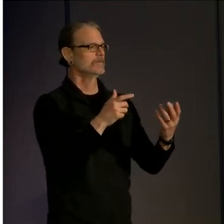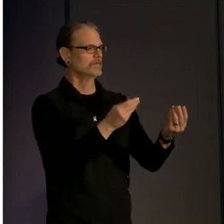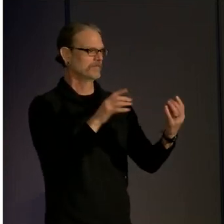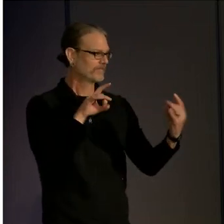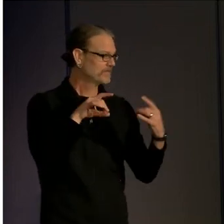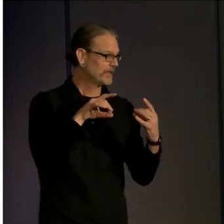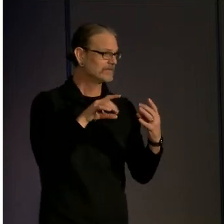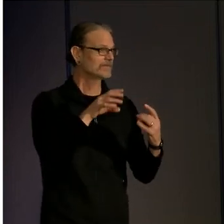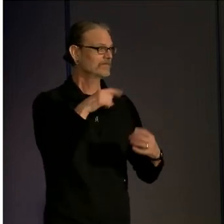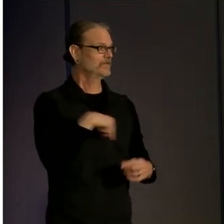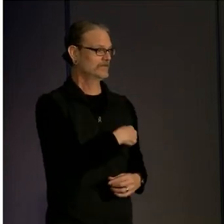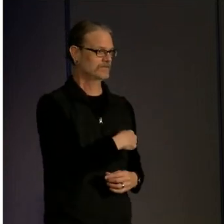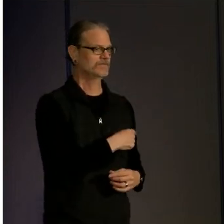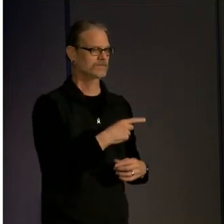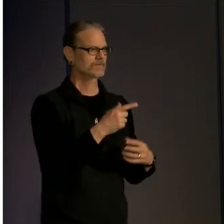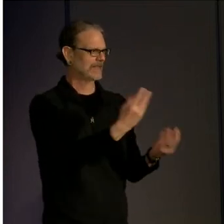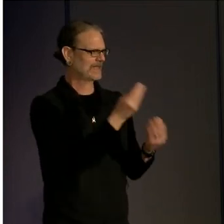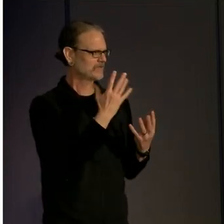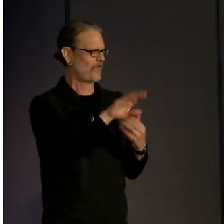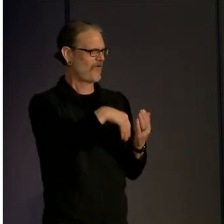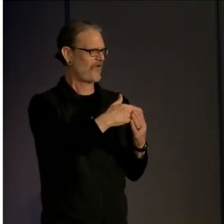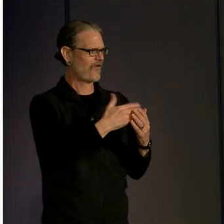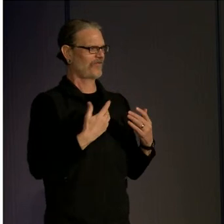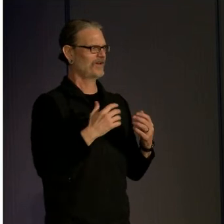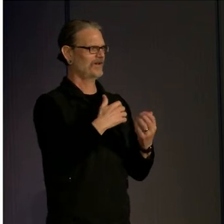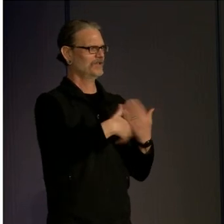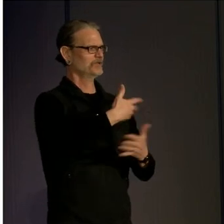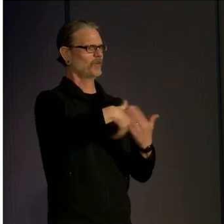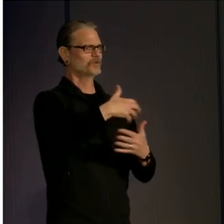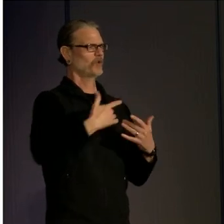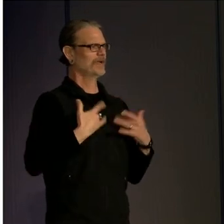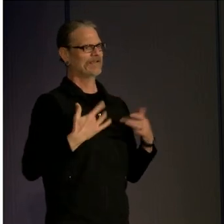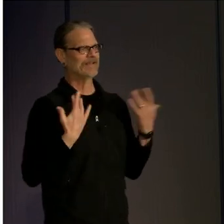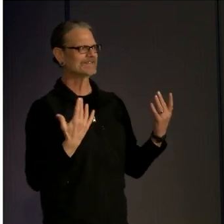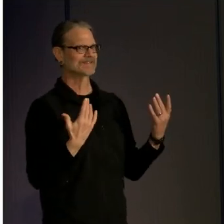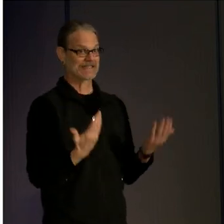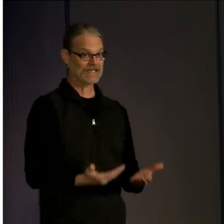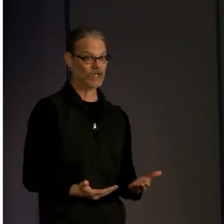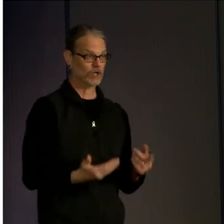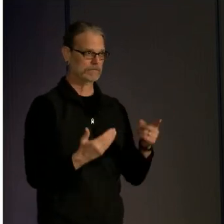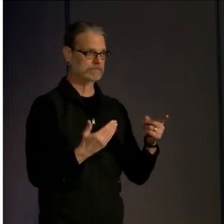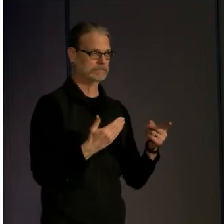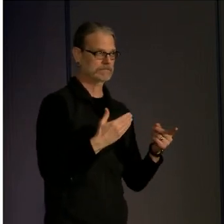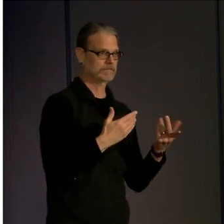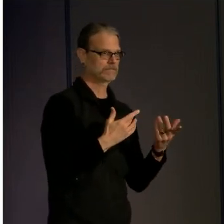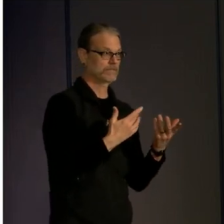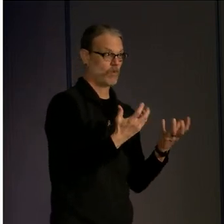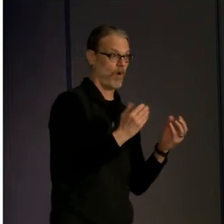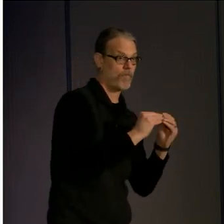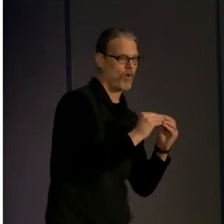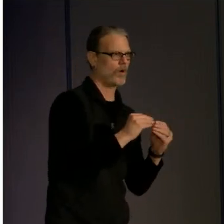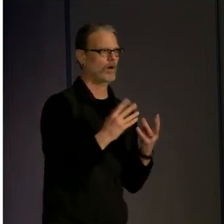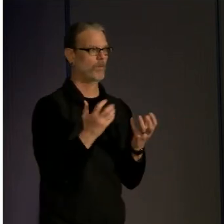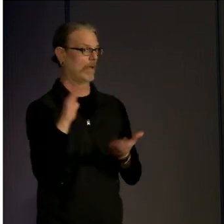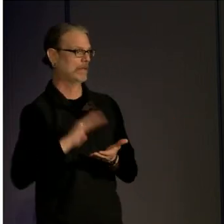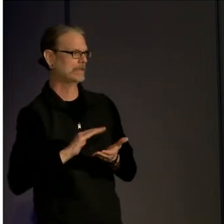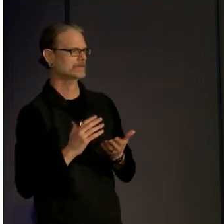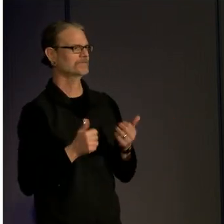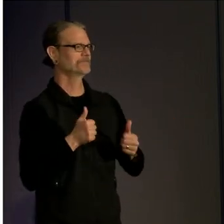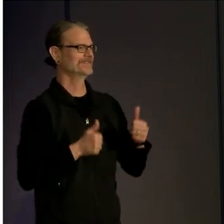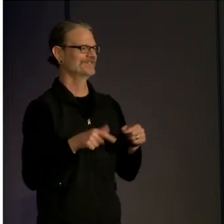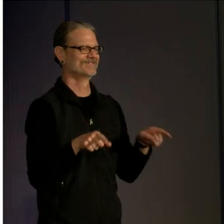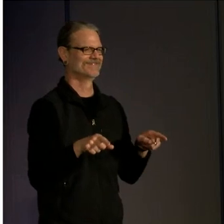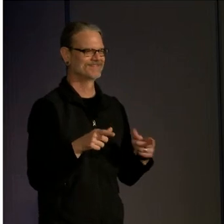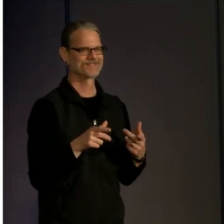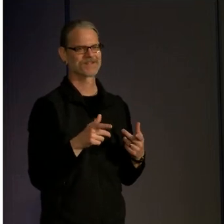provide feedback. Let us know, like with all the social events that are happening, is it too much, too little? What more? What less do you need? So we're looking forward